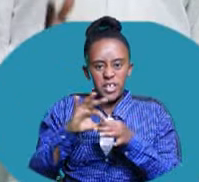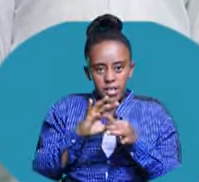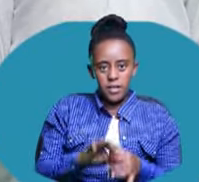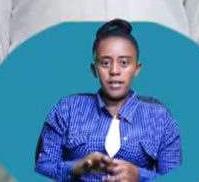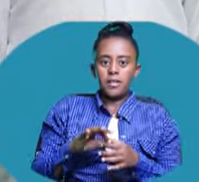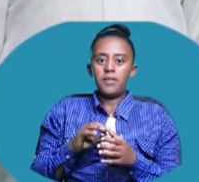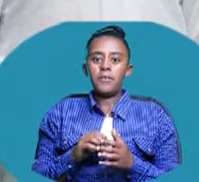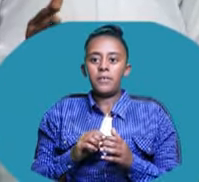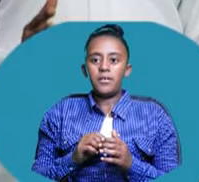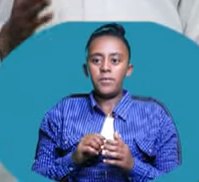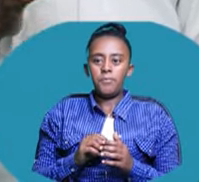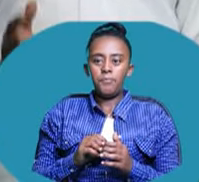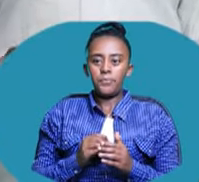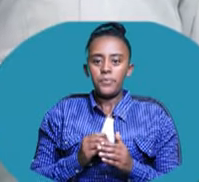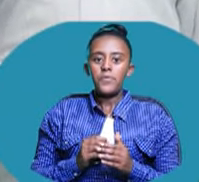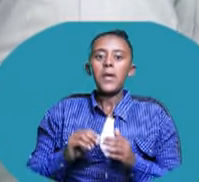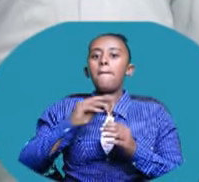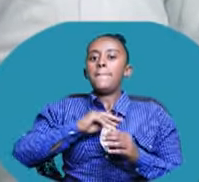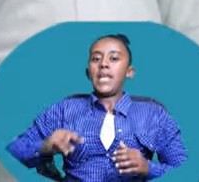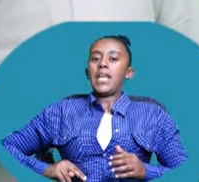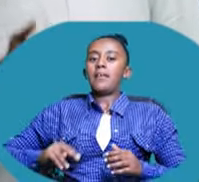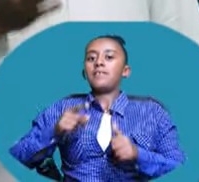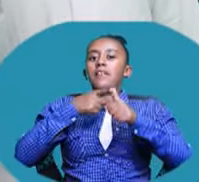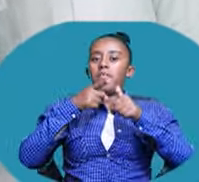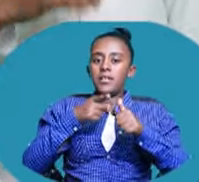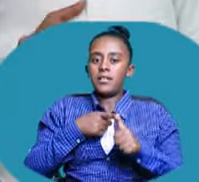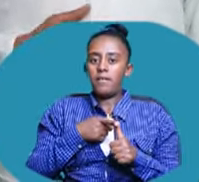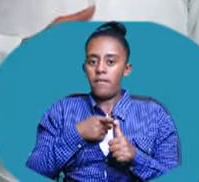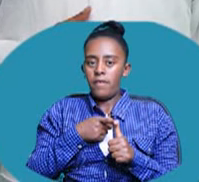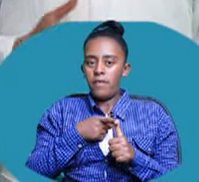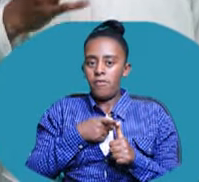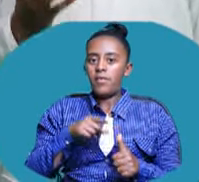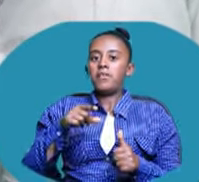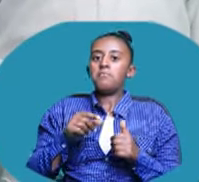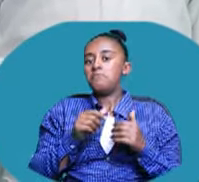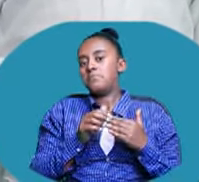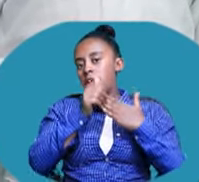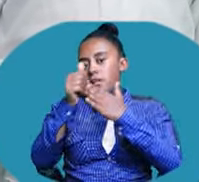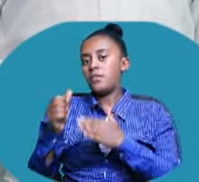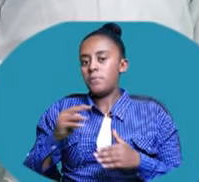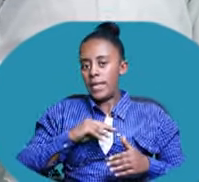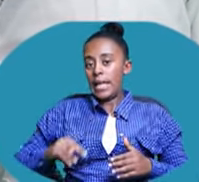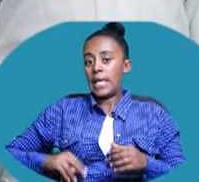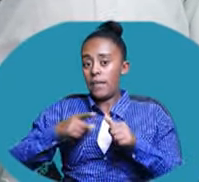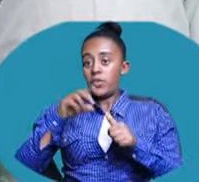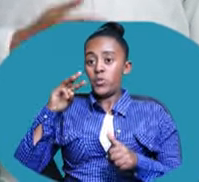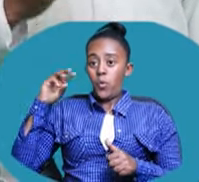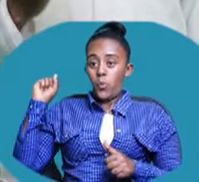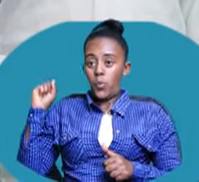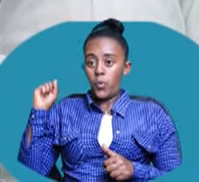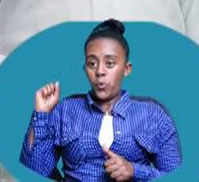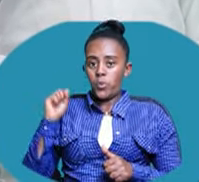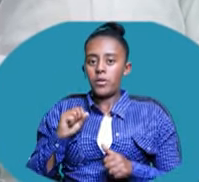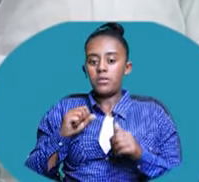descent with Menelik I. The legend of Menelik I. Menelik I was the